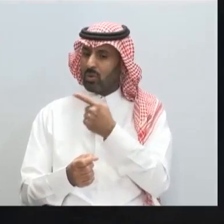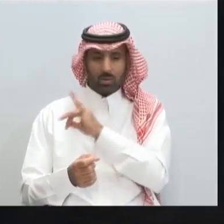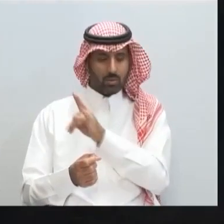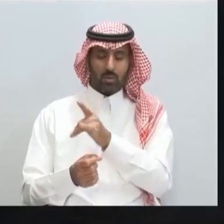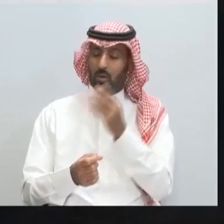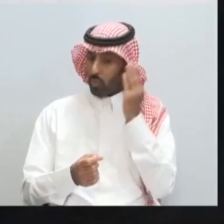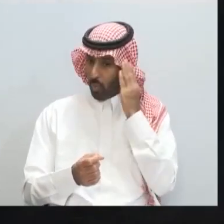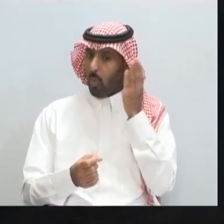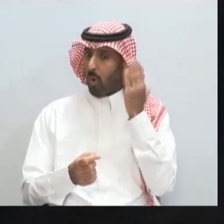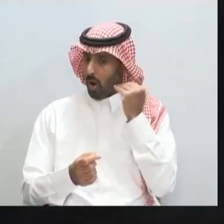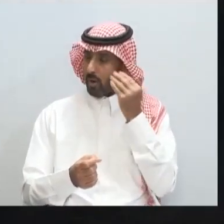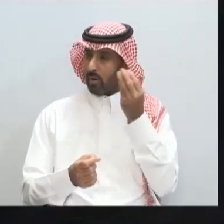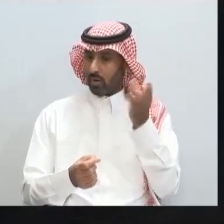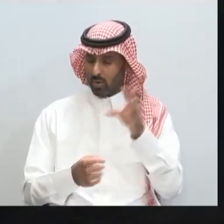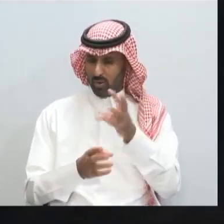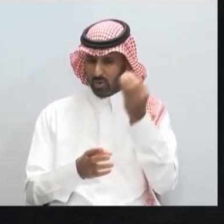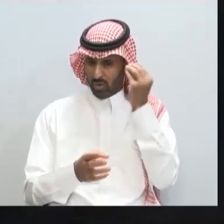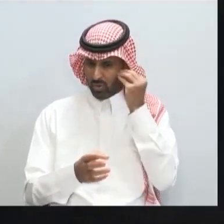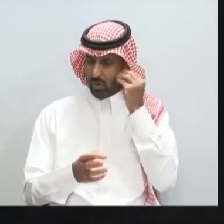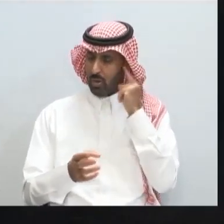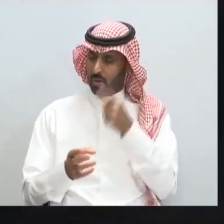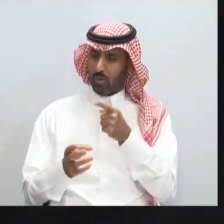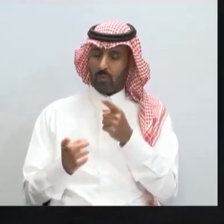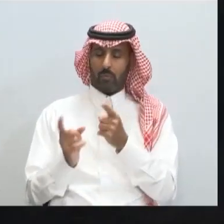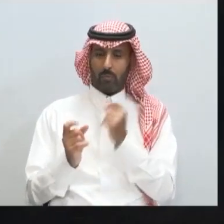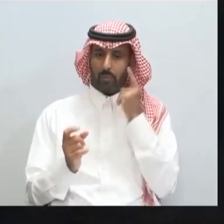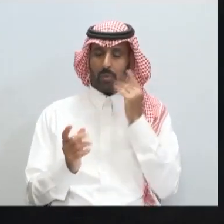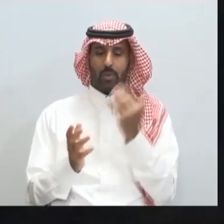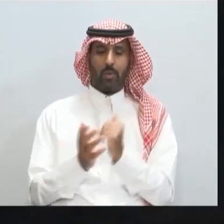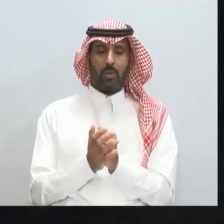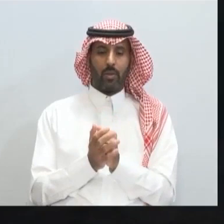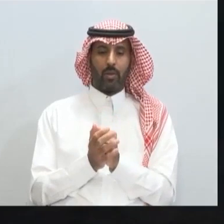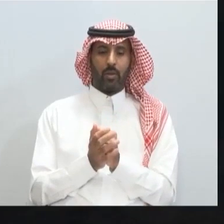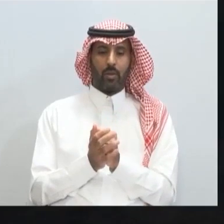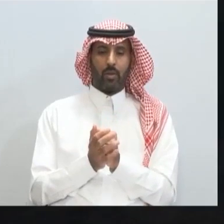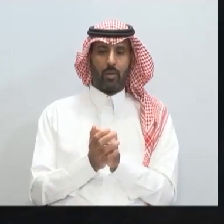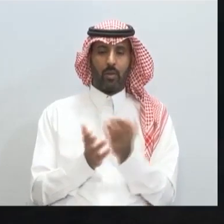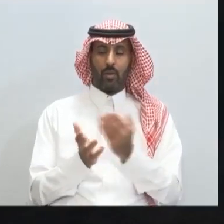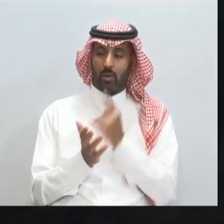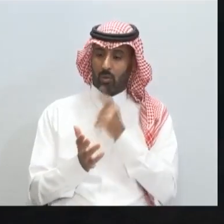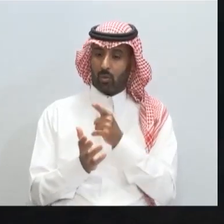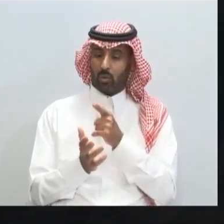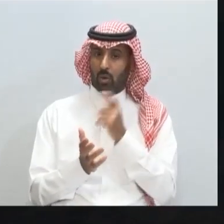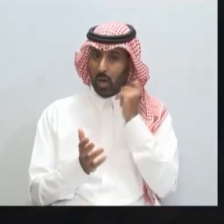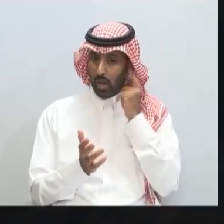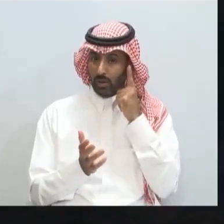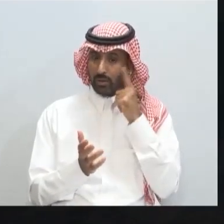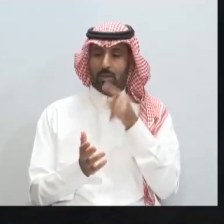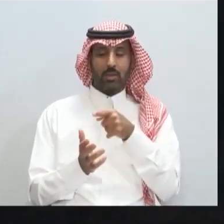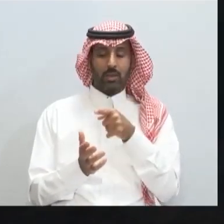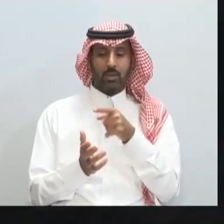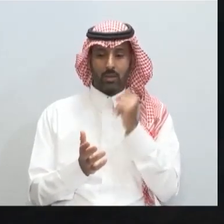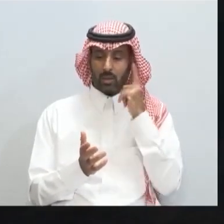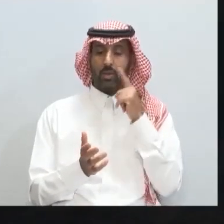you don't have to say it that is what it mean to be implied implied it means that you understand it that's why